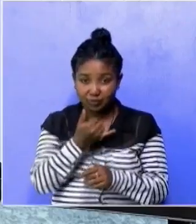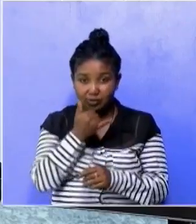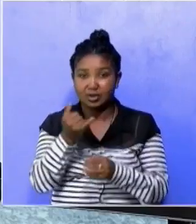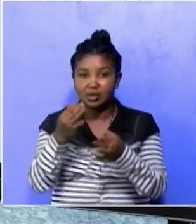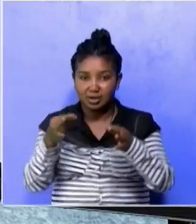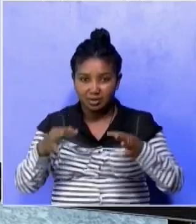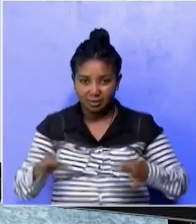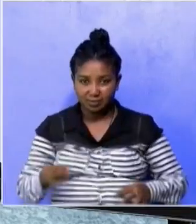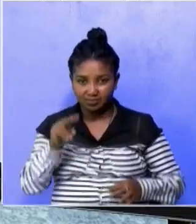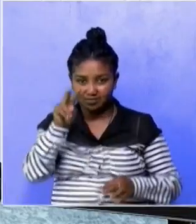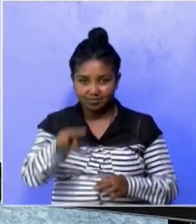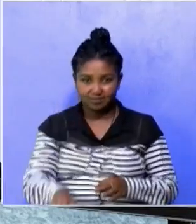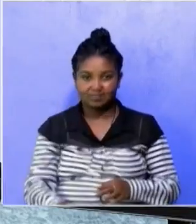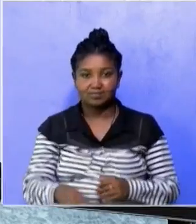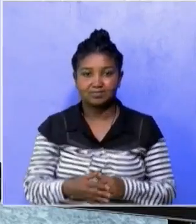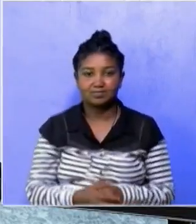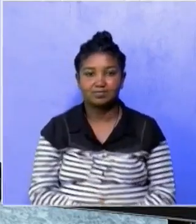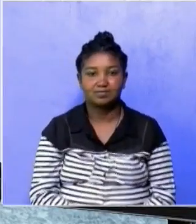sentences.